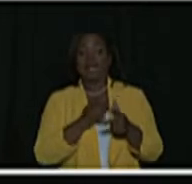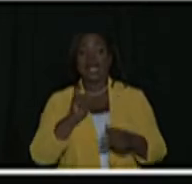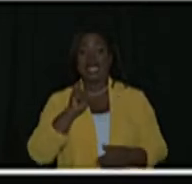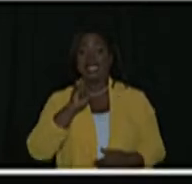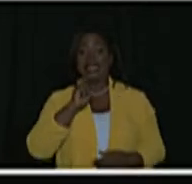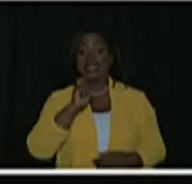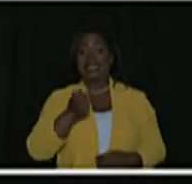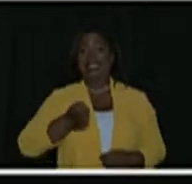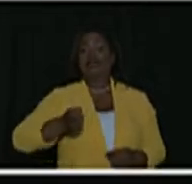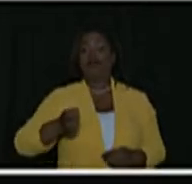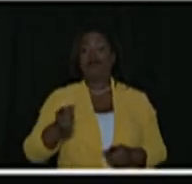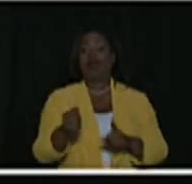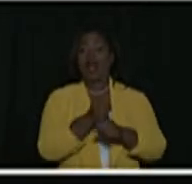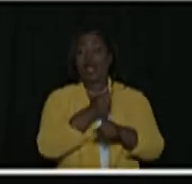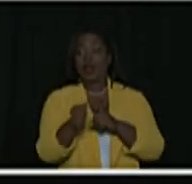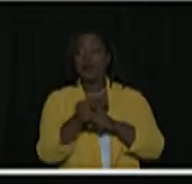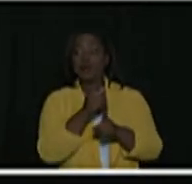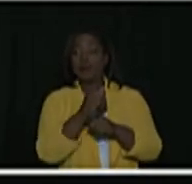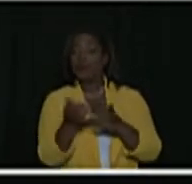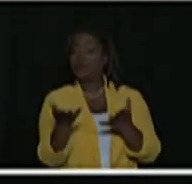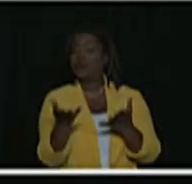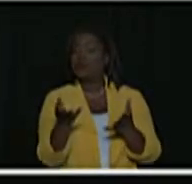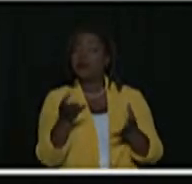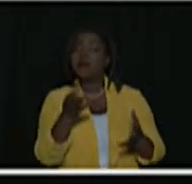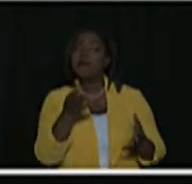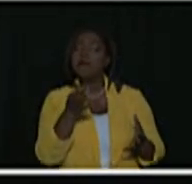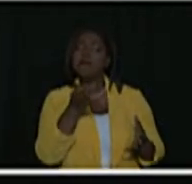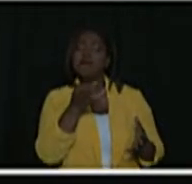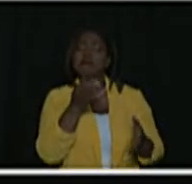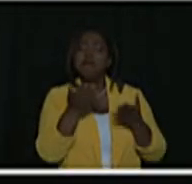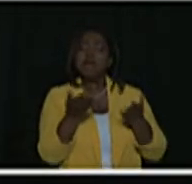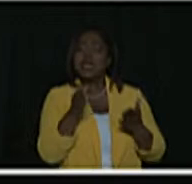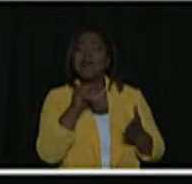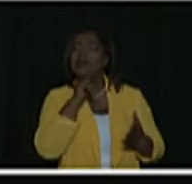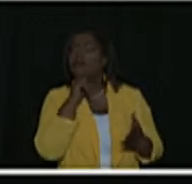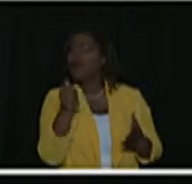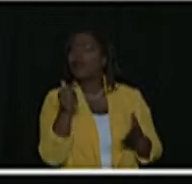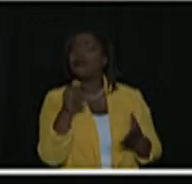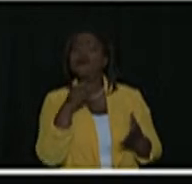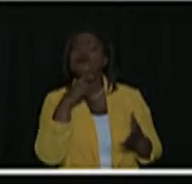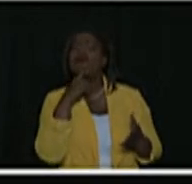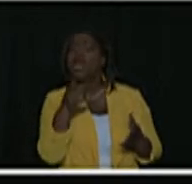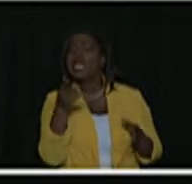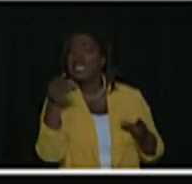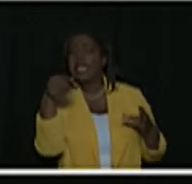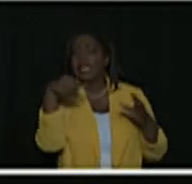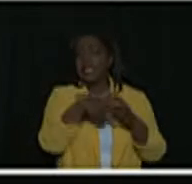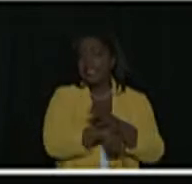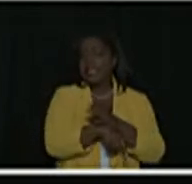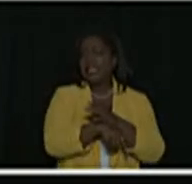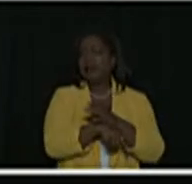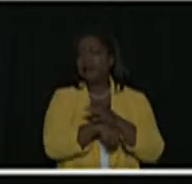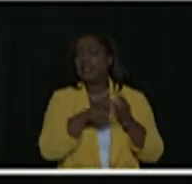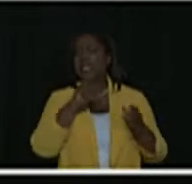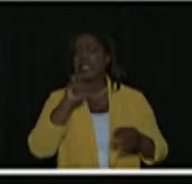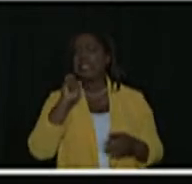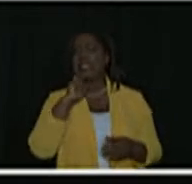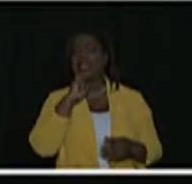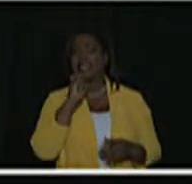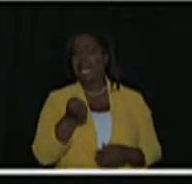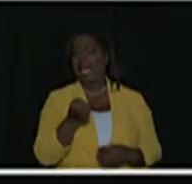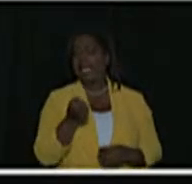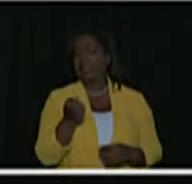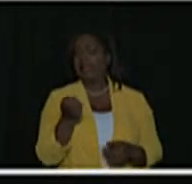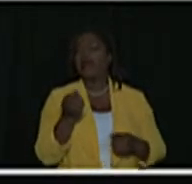you might not have physical intercourse, but based on words used, based on touching, that can